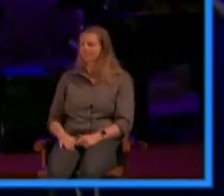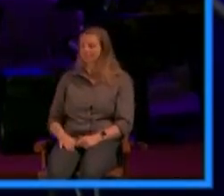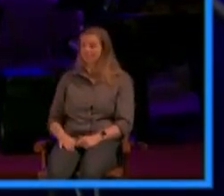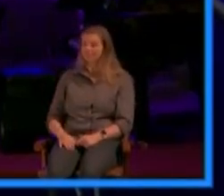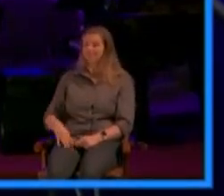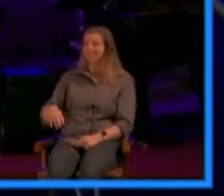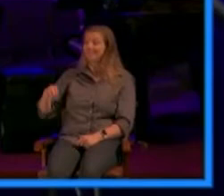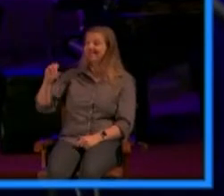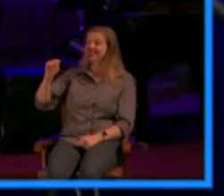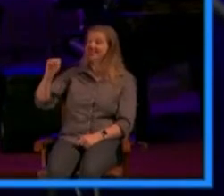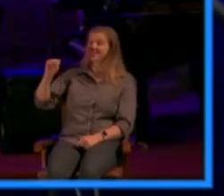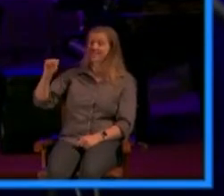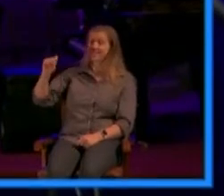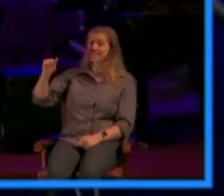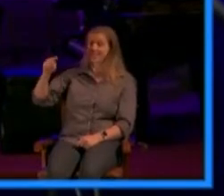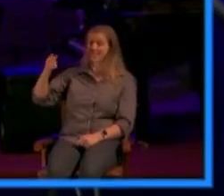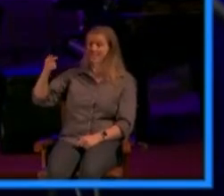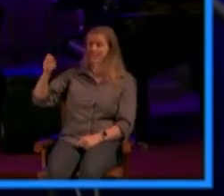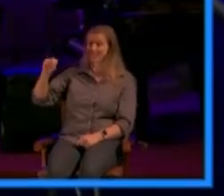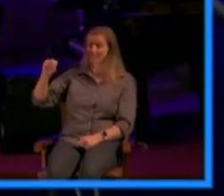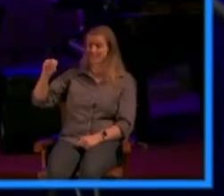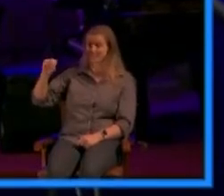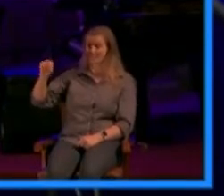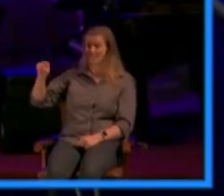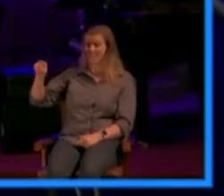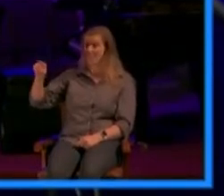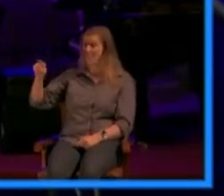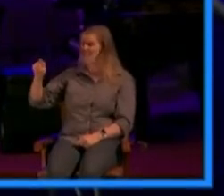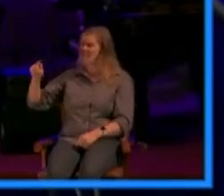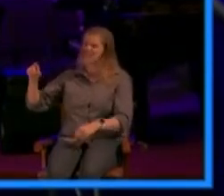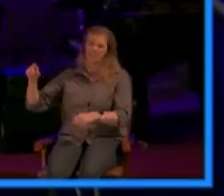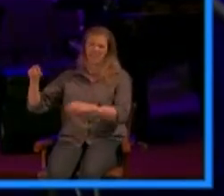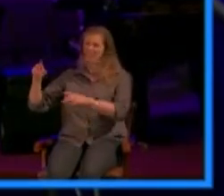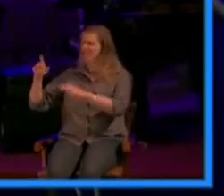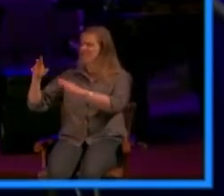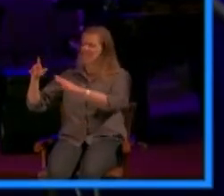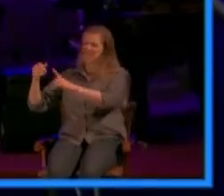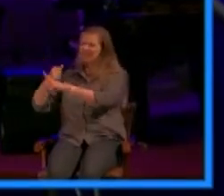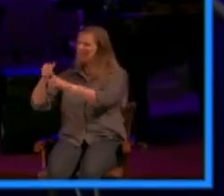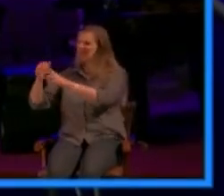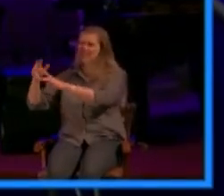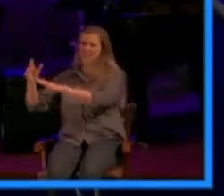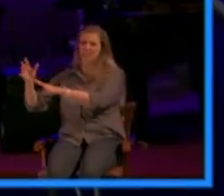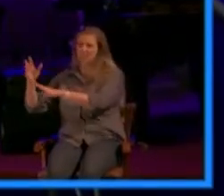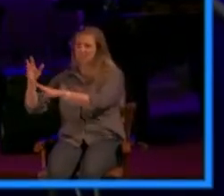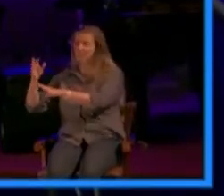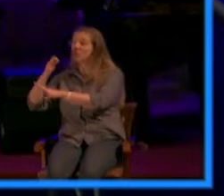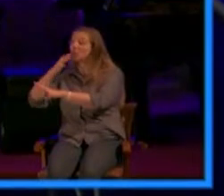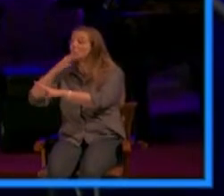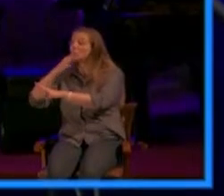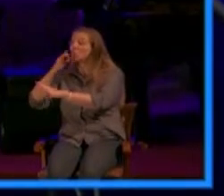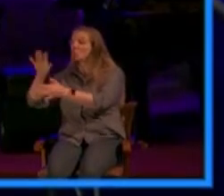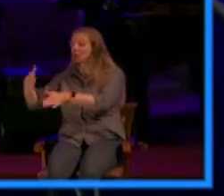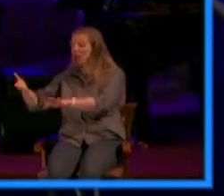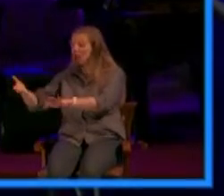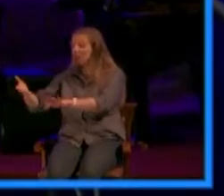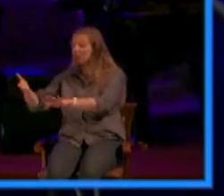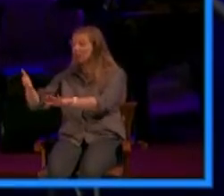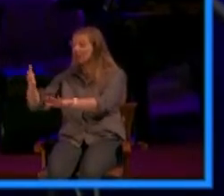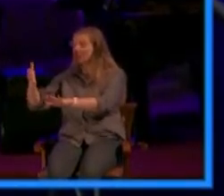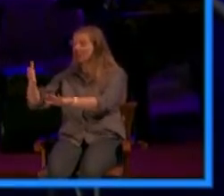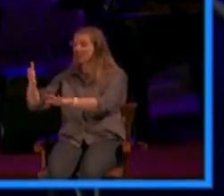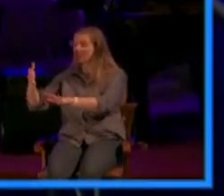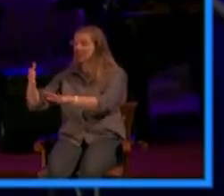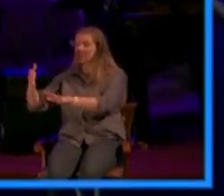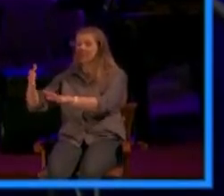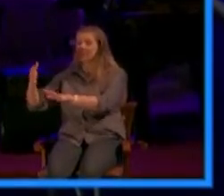his last few breaths on this earth, here's what the Bible says. But he, Stephen,